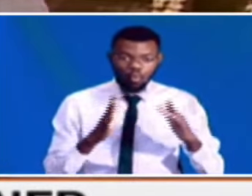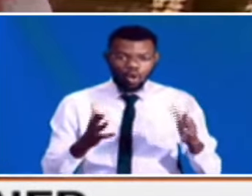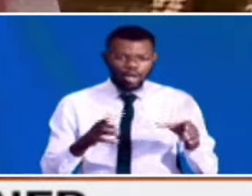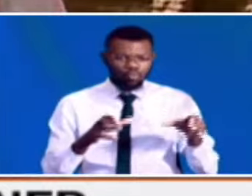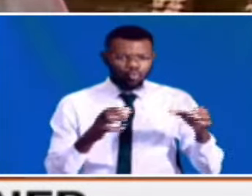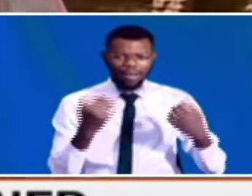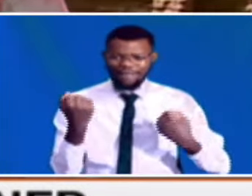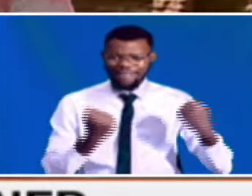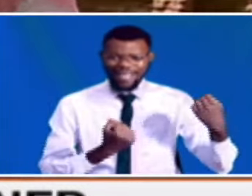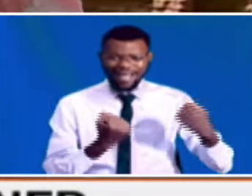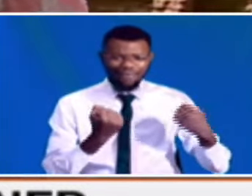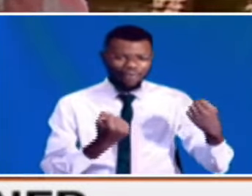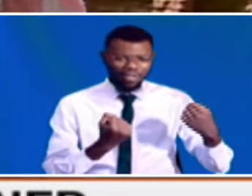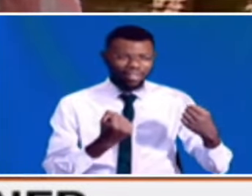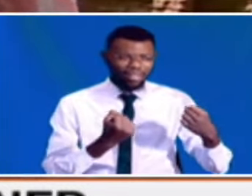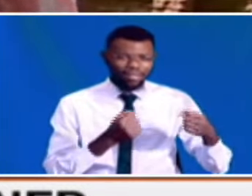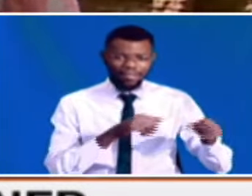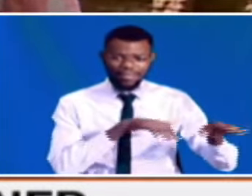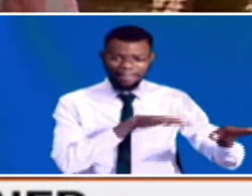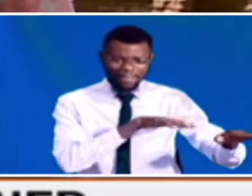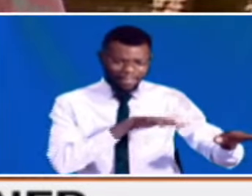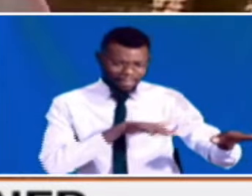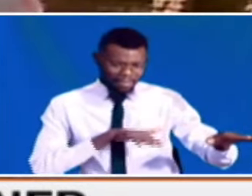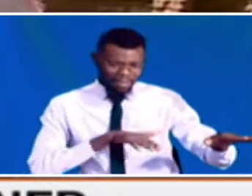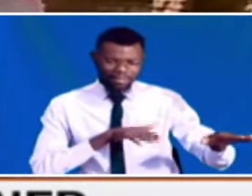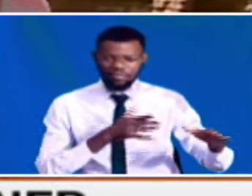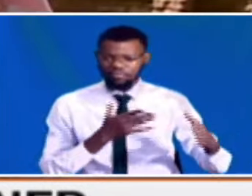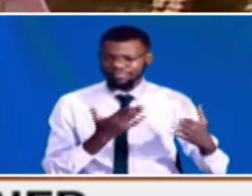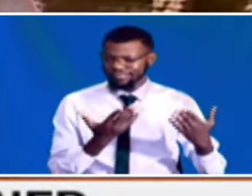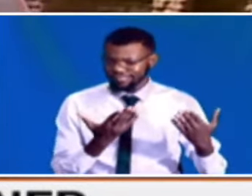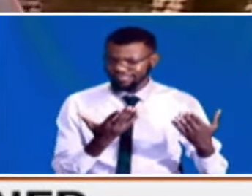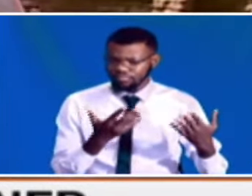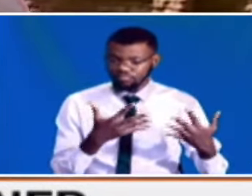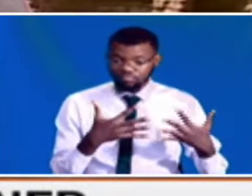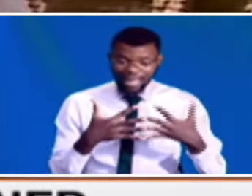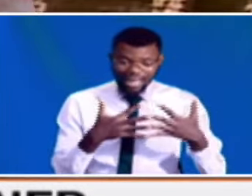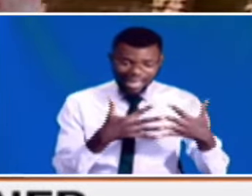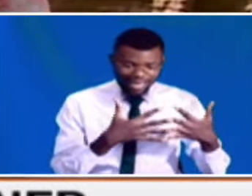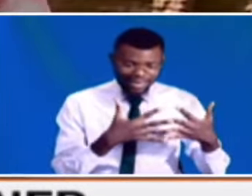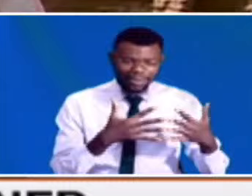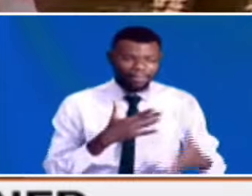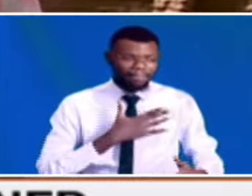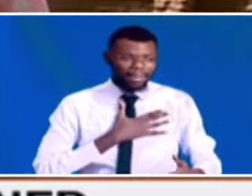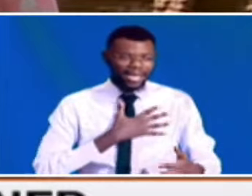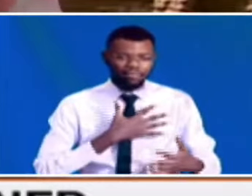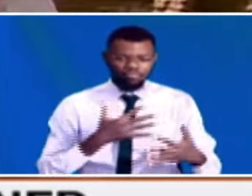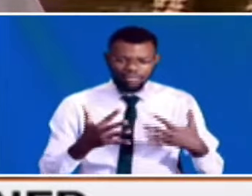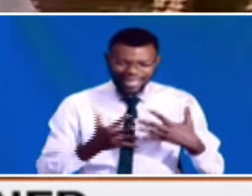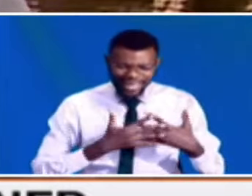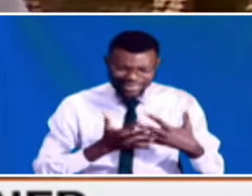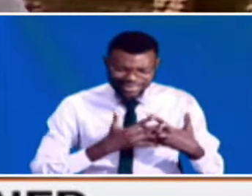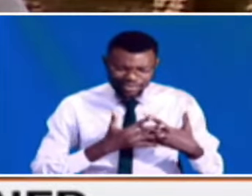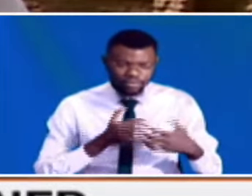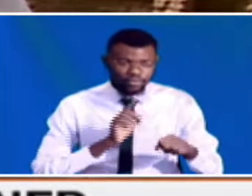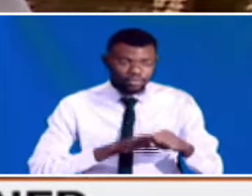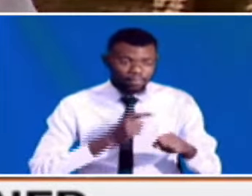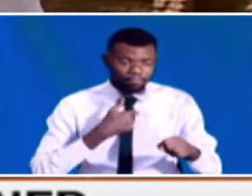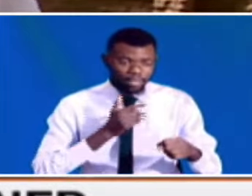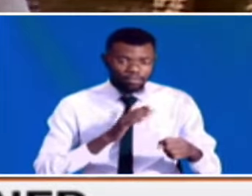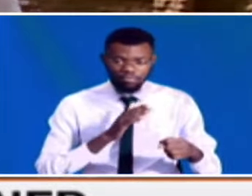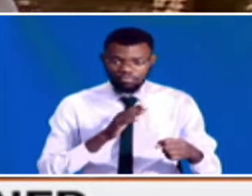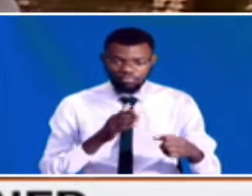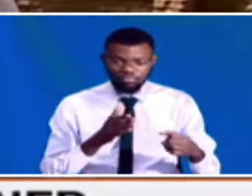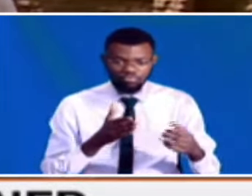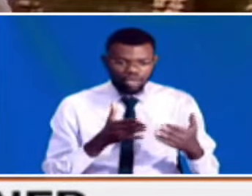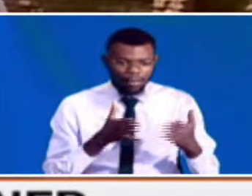cars outside my gate. And in shock, I went inside and I found policemen folding my